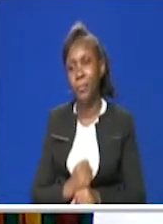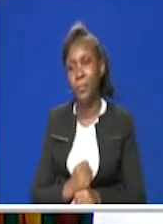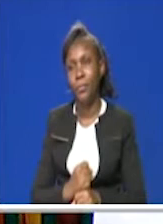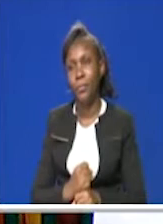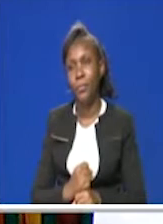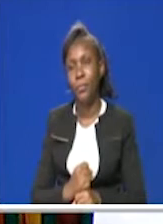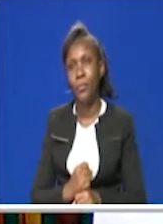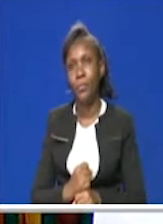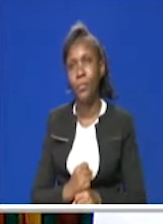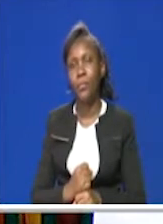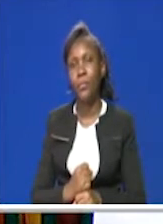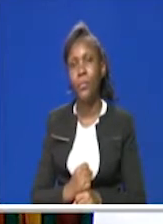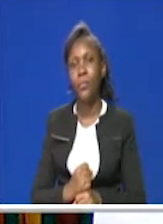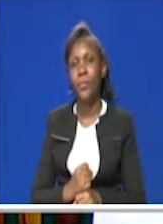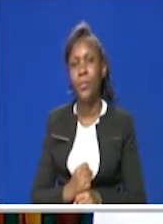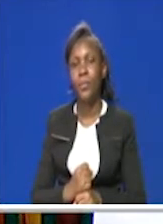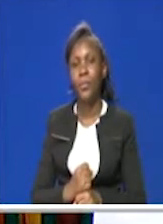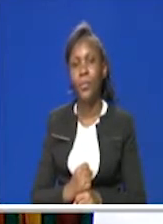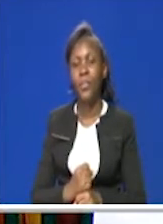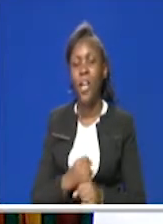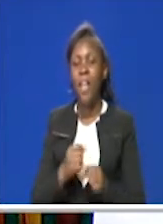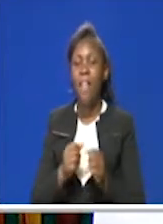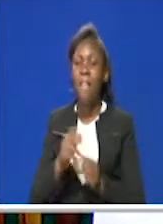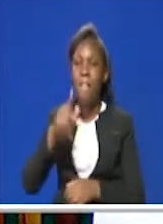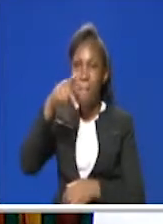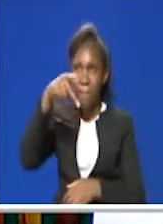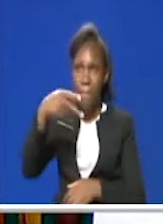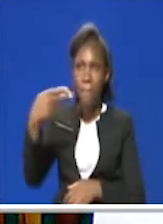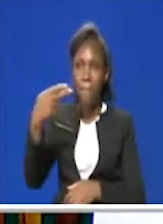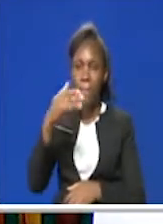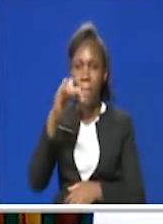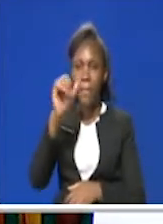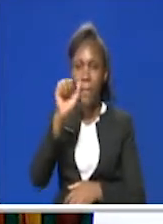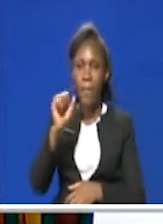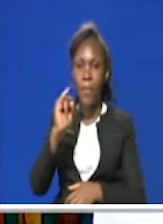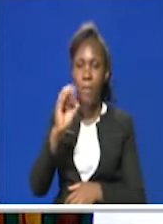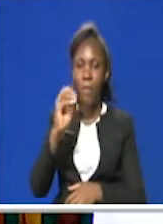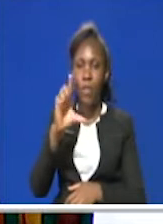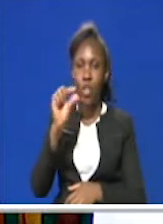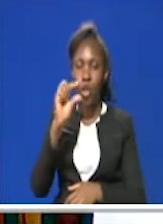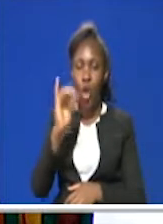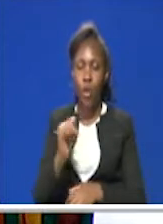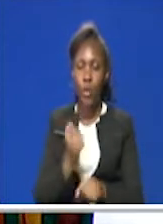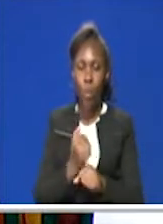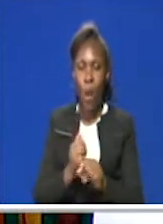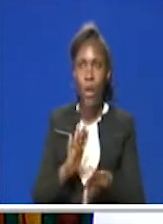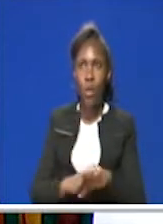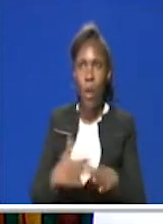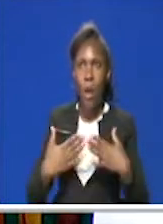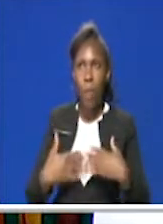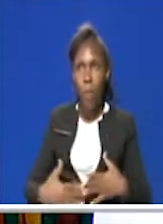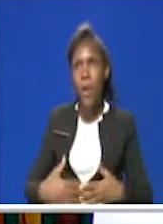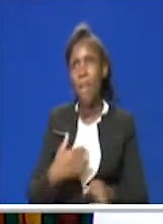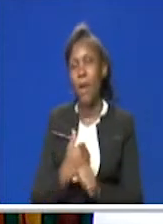physiology is a sub-branch of biology which deals with the body functions.